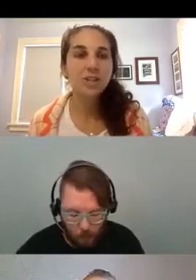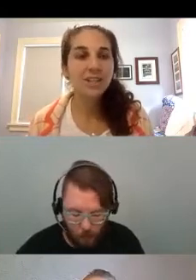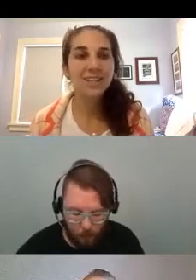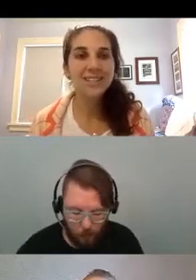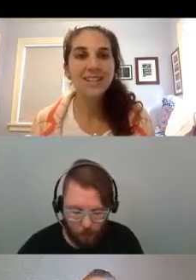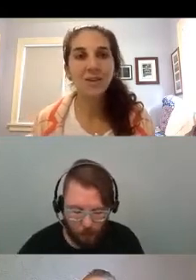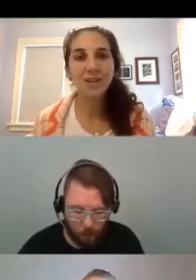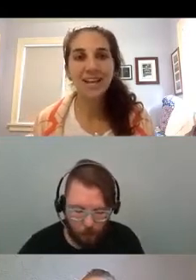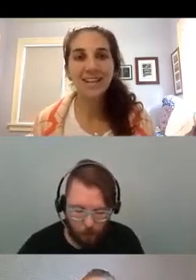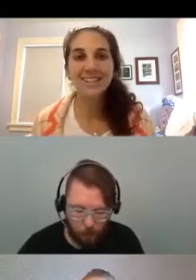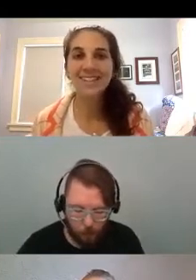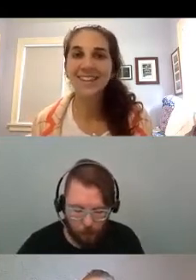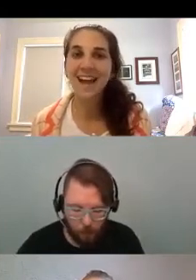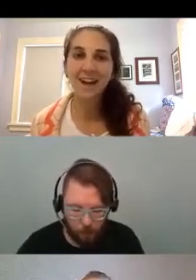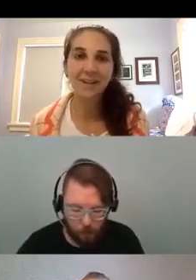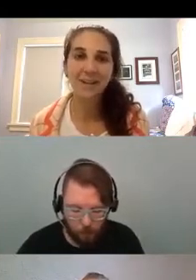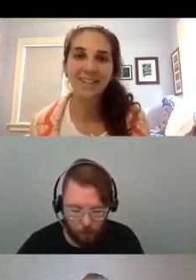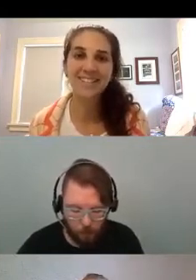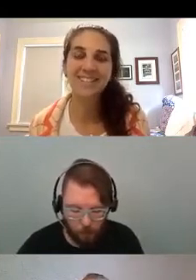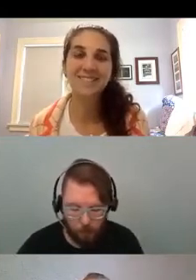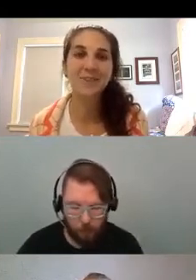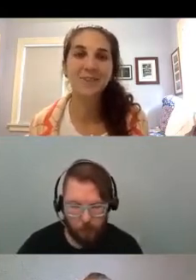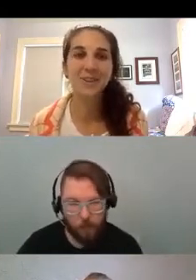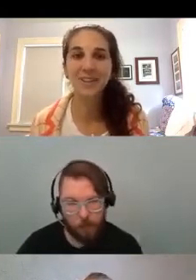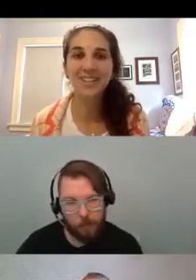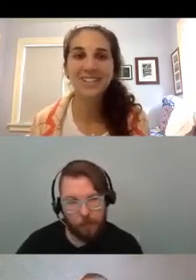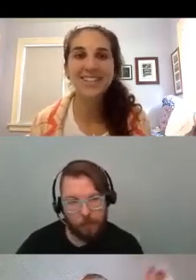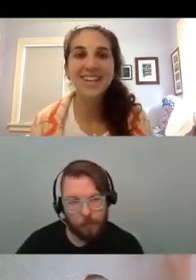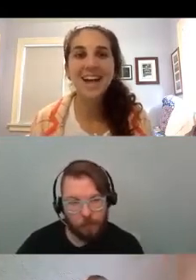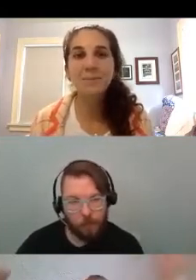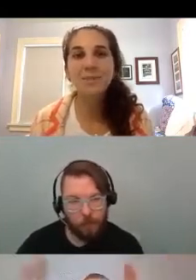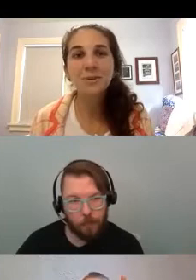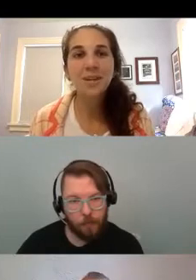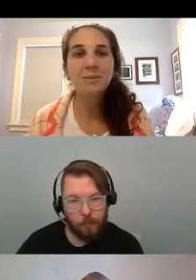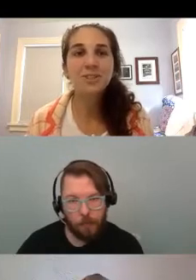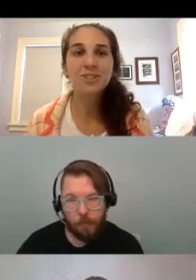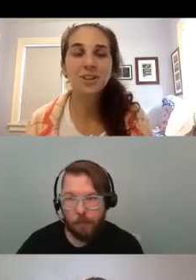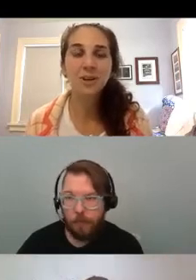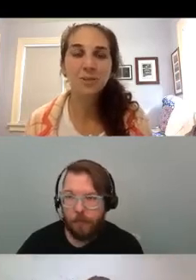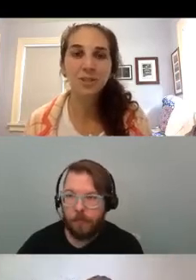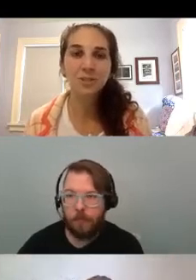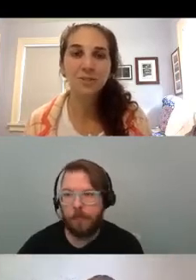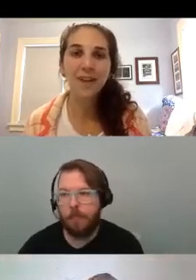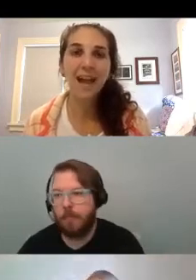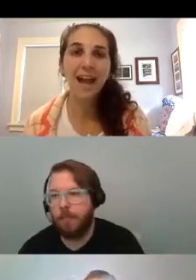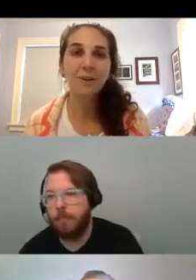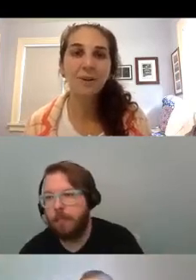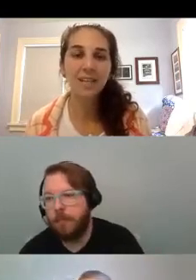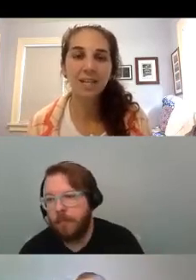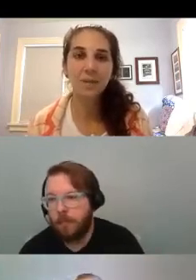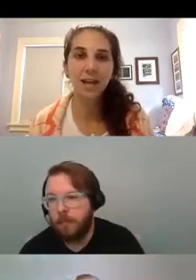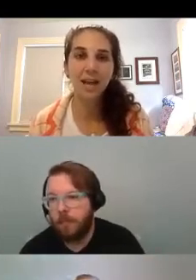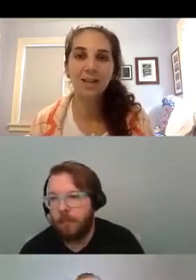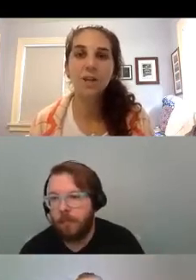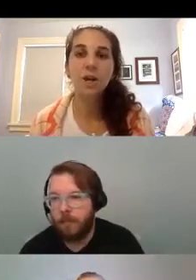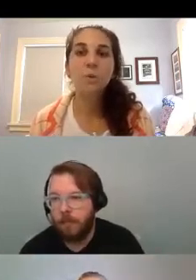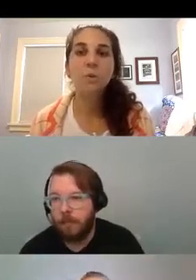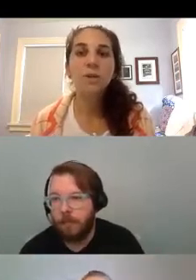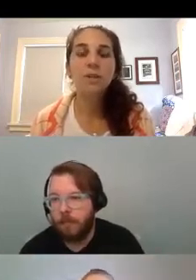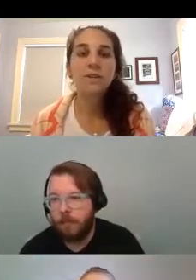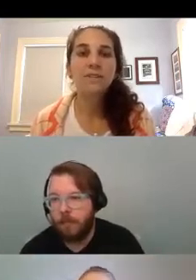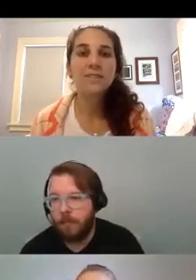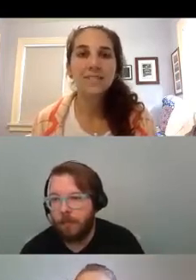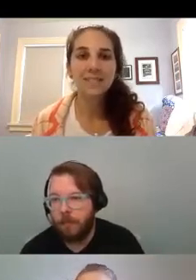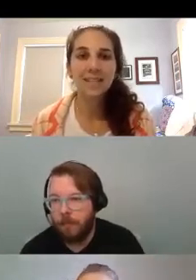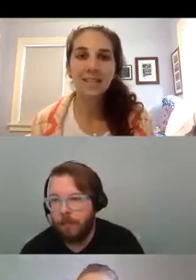And during this, the other candidates and the hiring managers were the learners. And so we're able to observe how an engagement guide